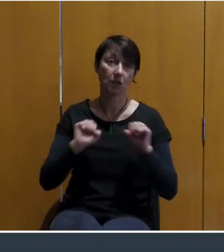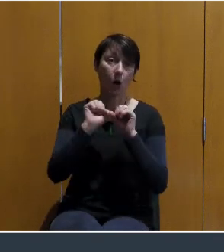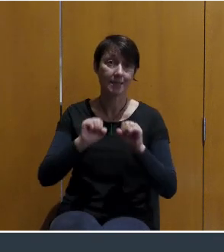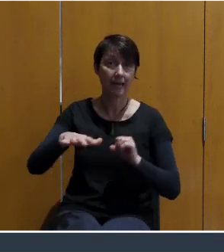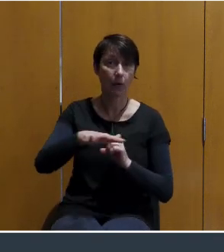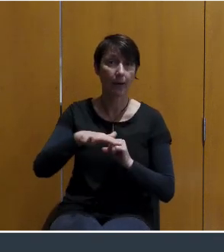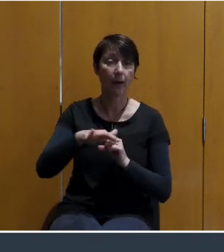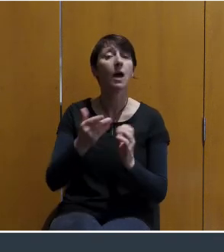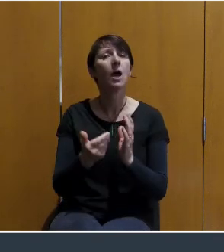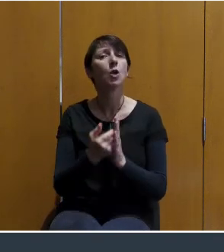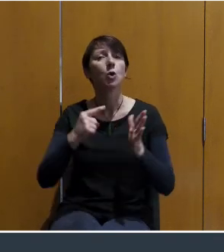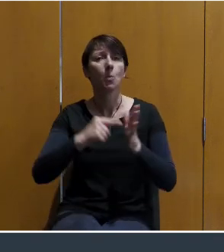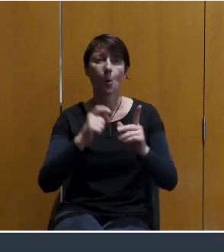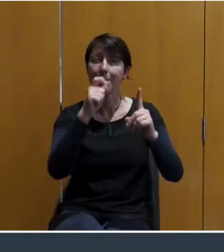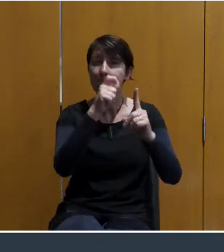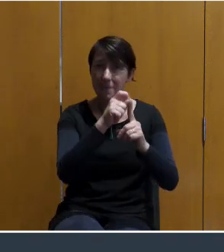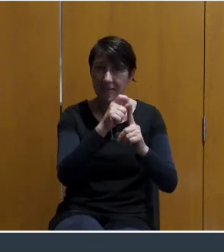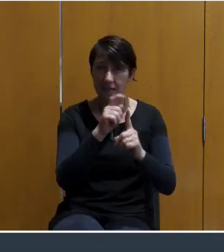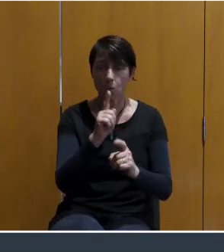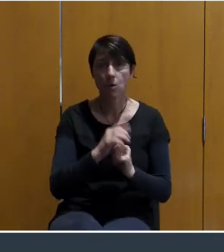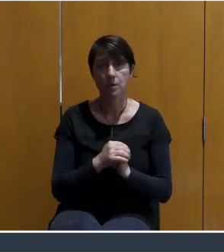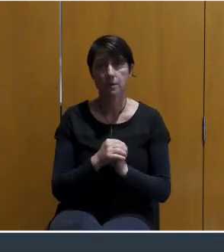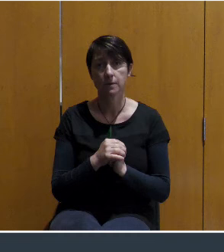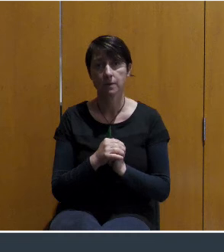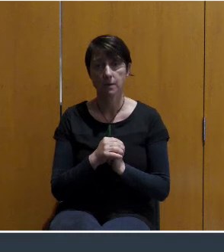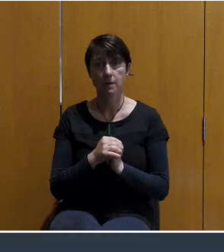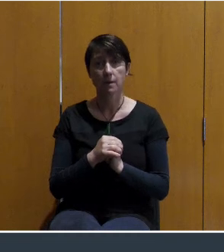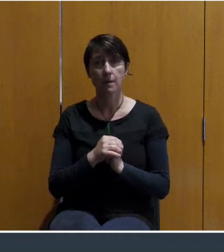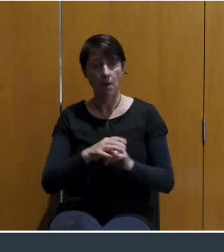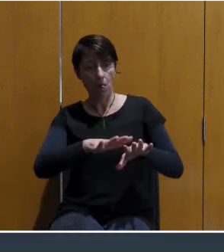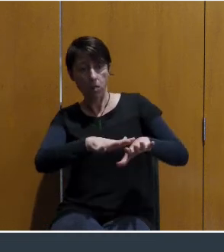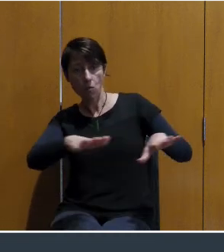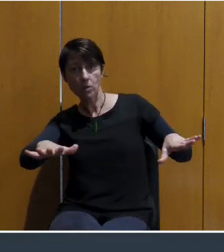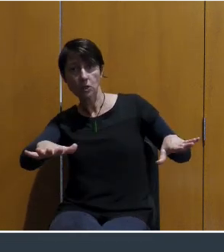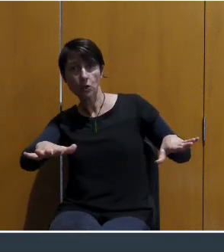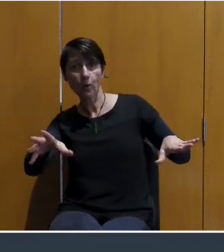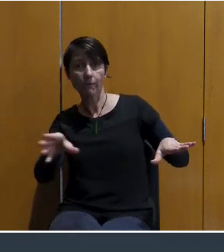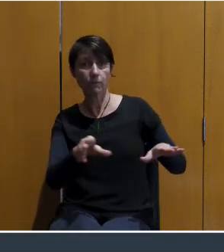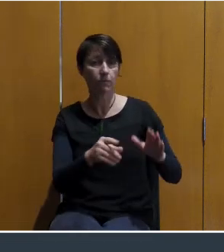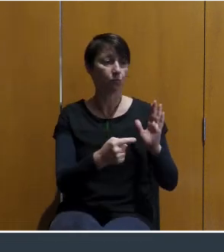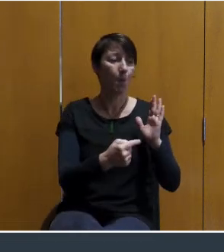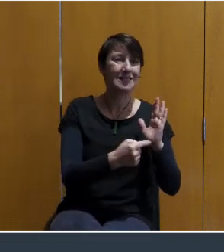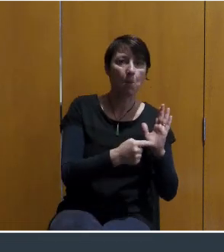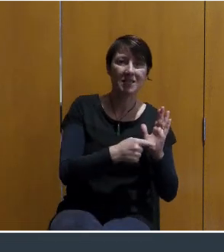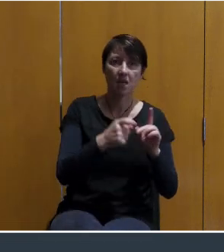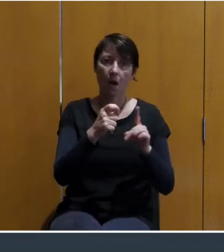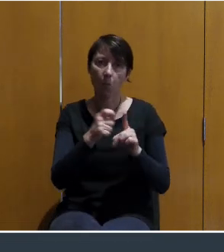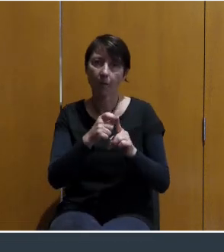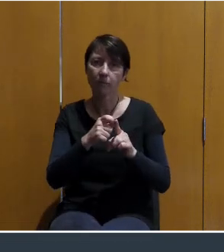P that says the reserve along Tamatea Drive and Prevention Drive be added to